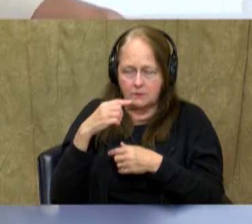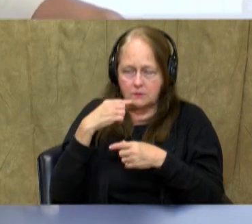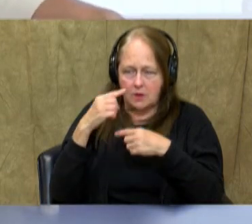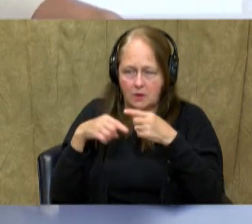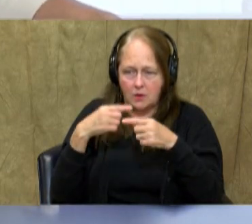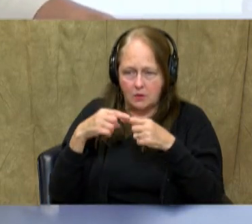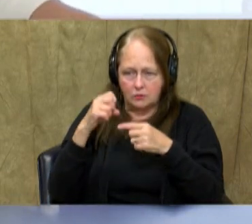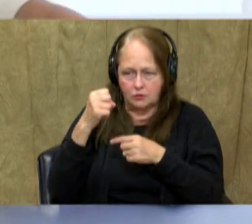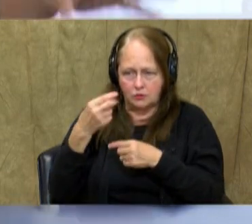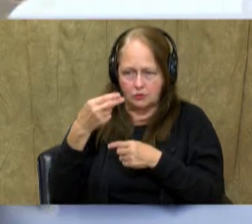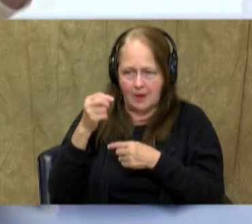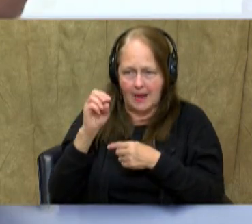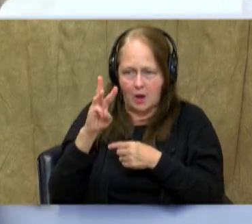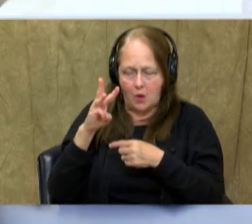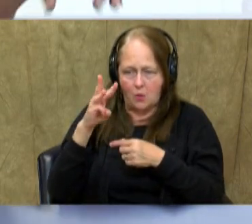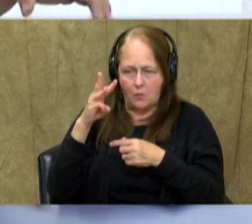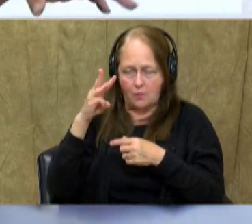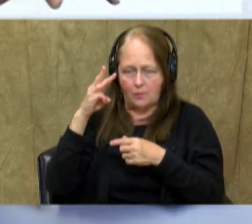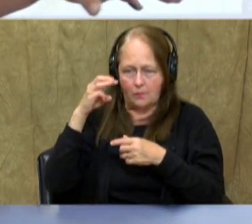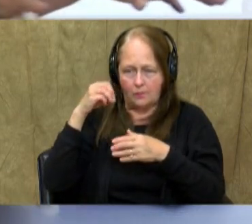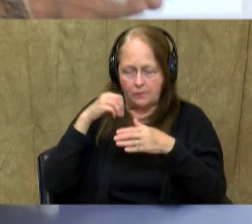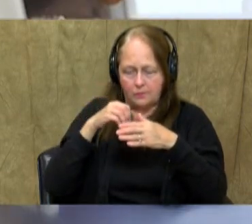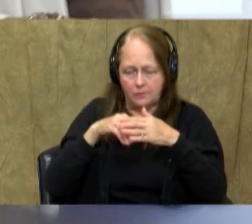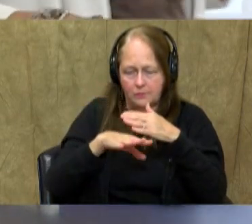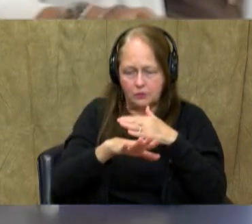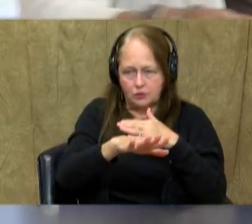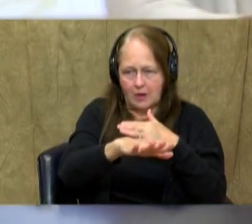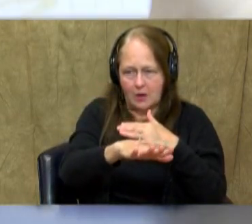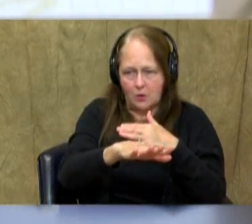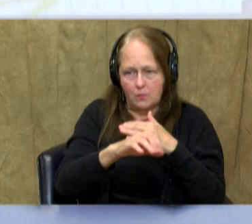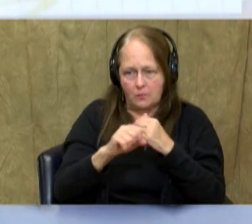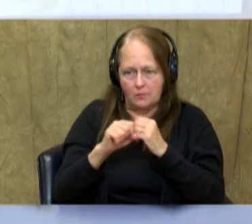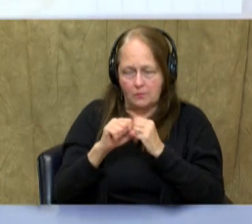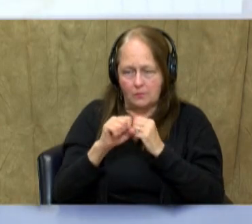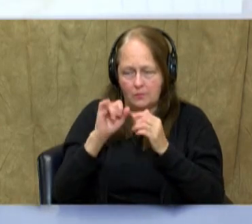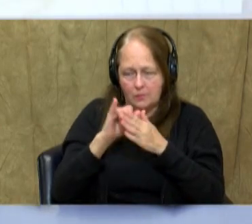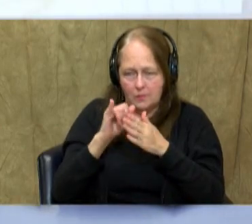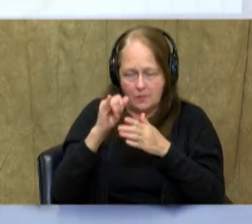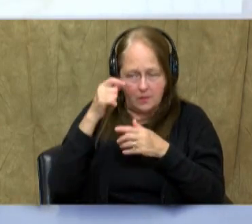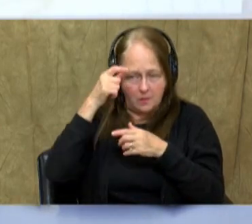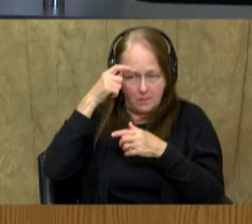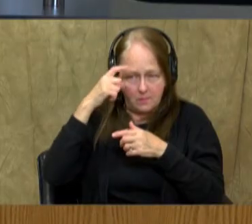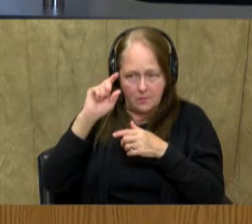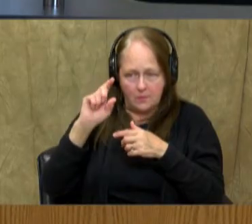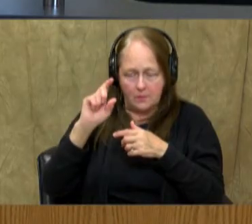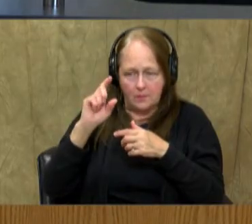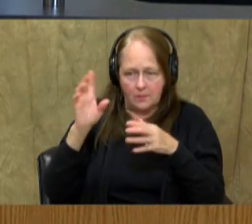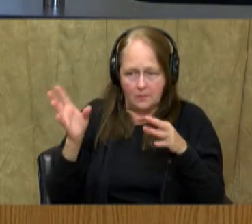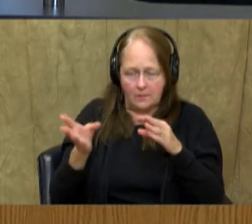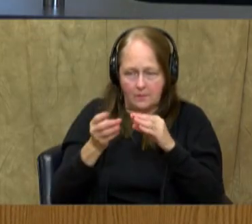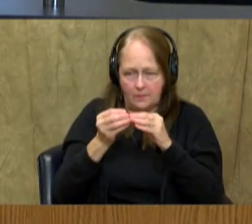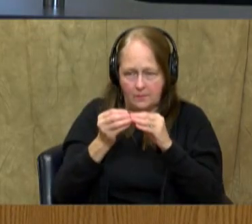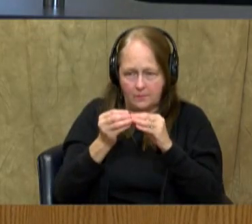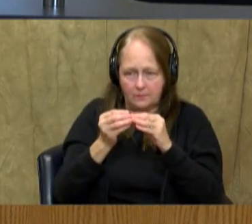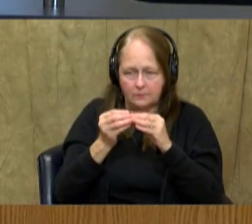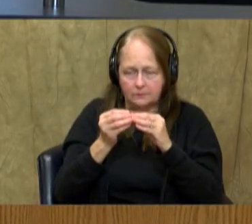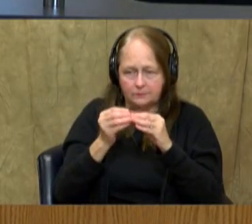about a shadow. Now let's clarify something with our model in phases of the moon before we add